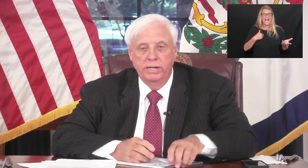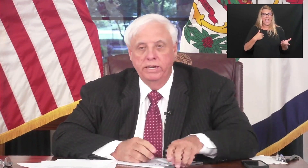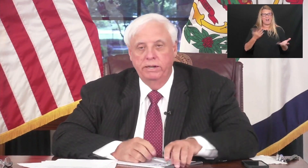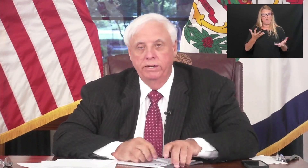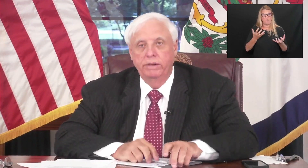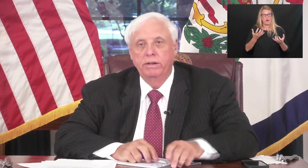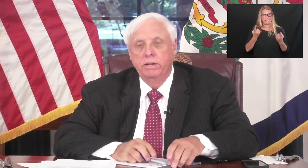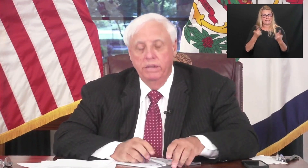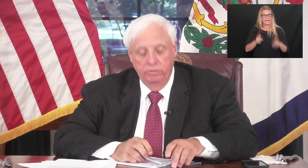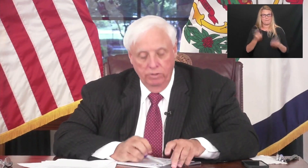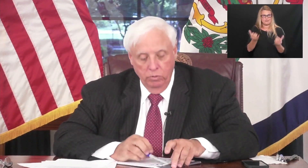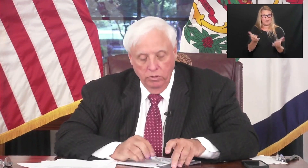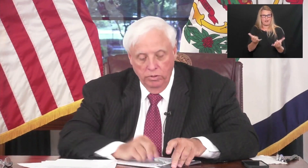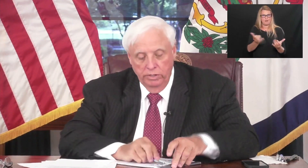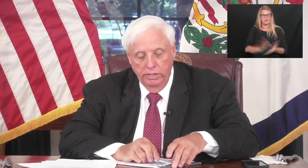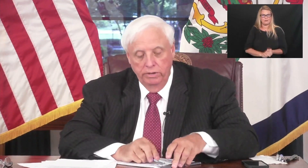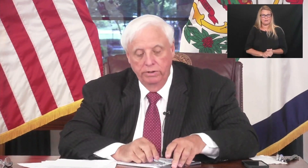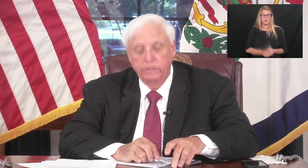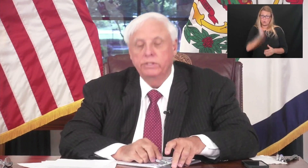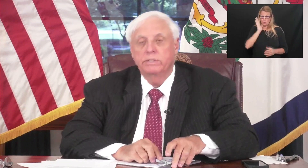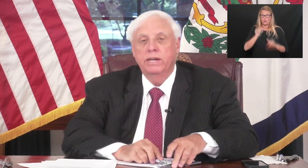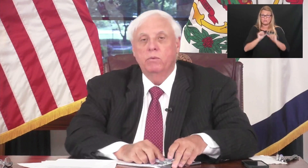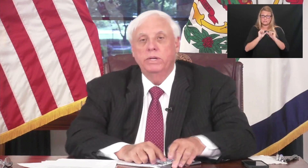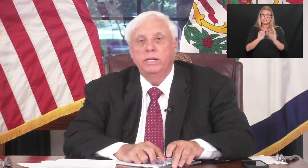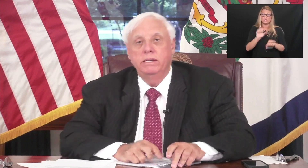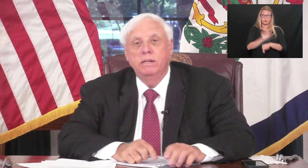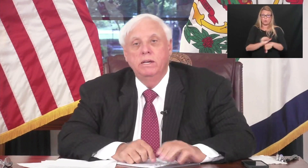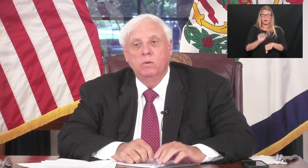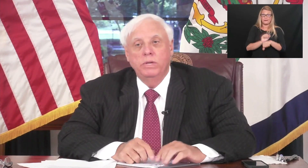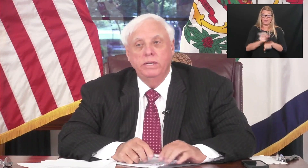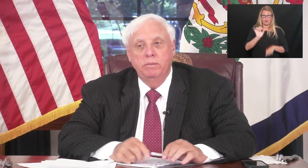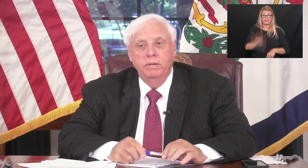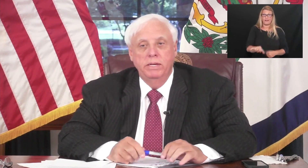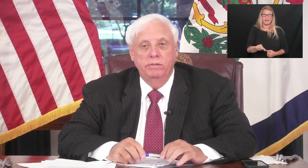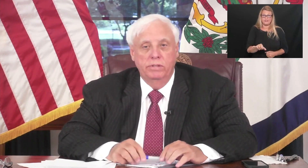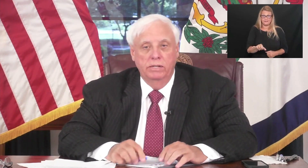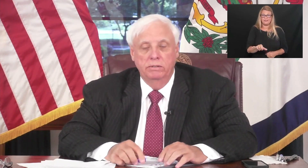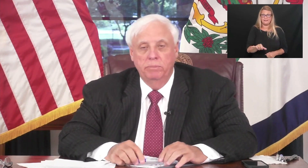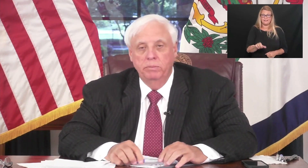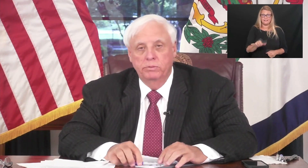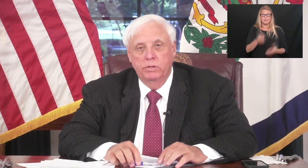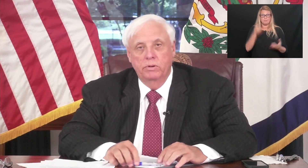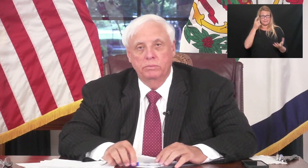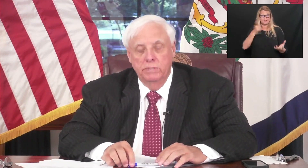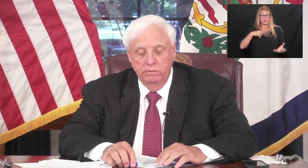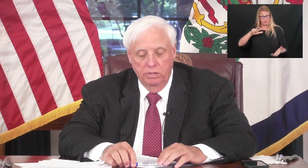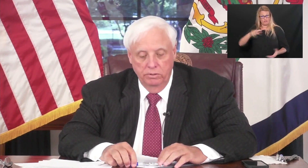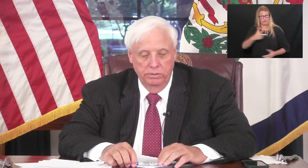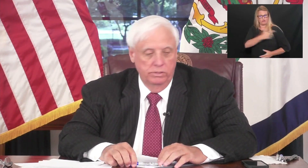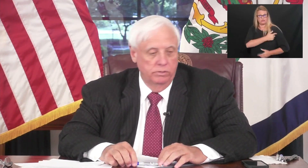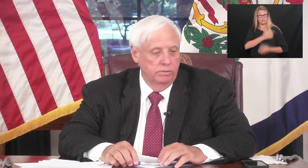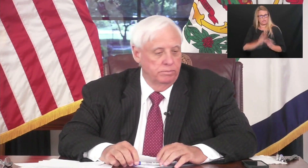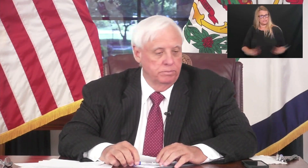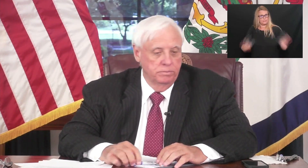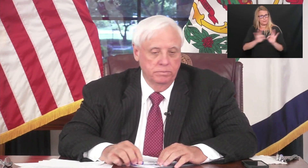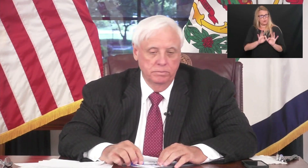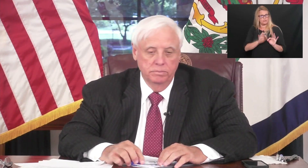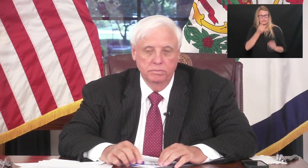way to get it done. And so we're going to continue to do just that. We need to be getting shots in people's arms. That's all there is to